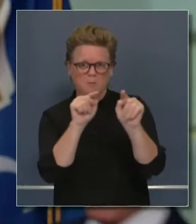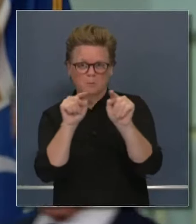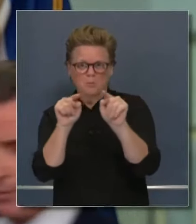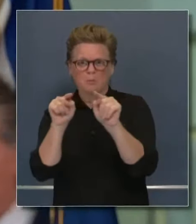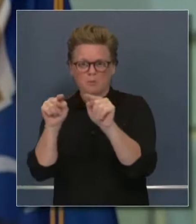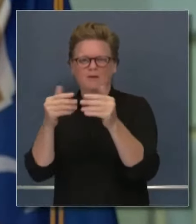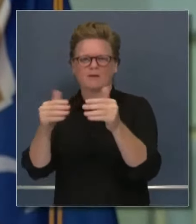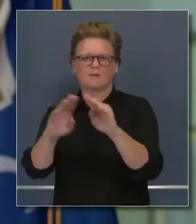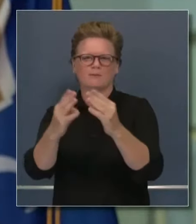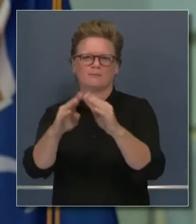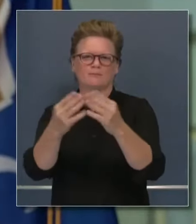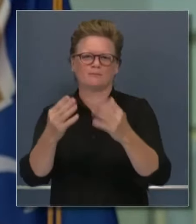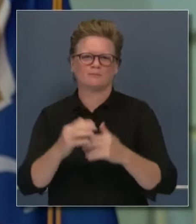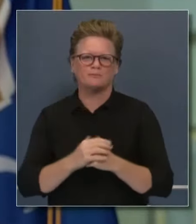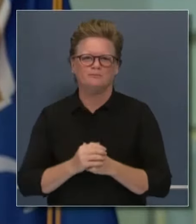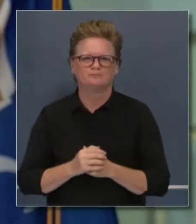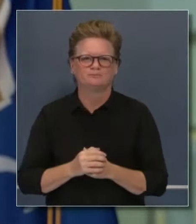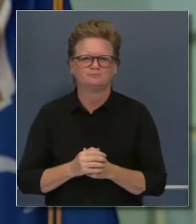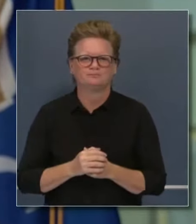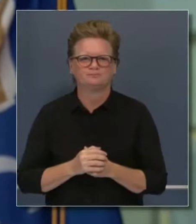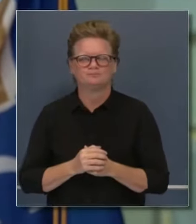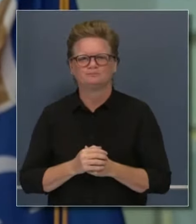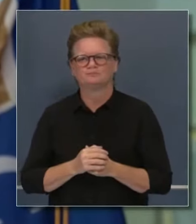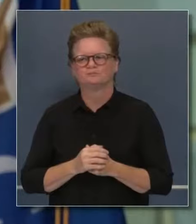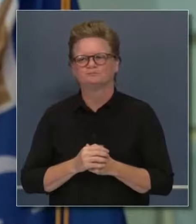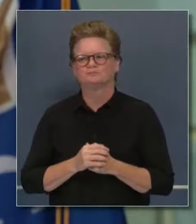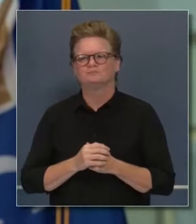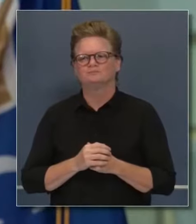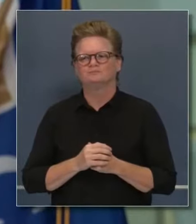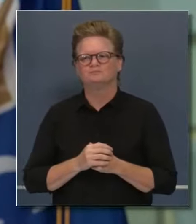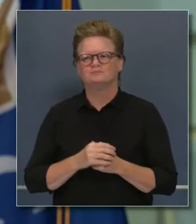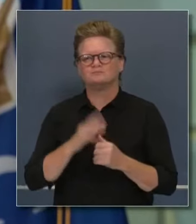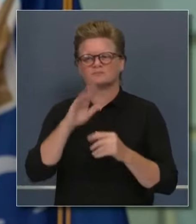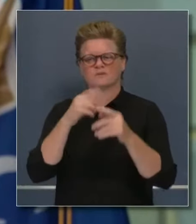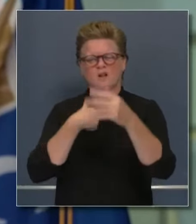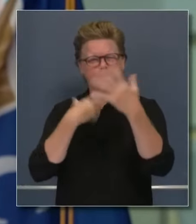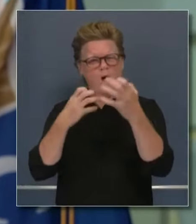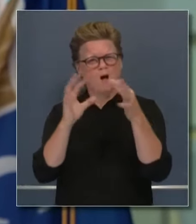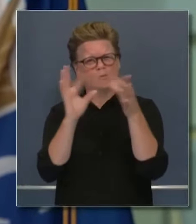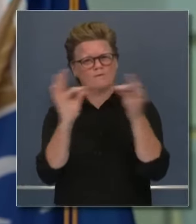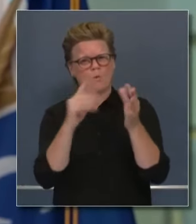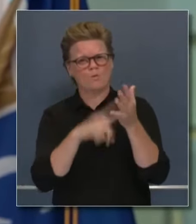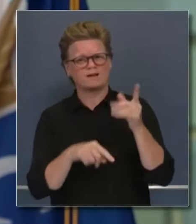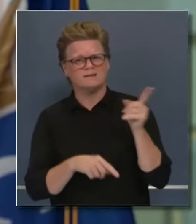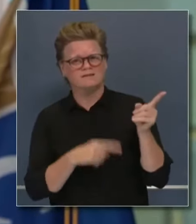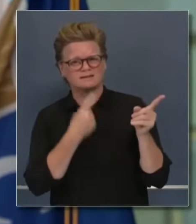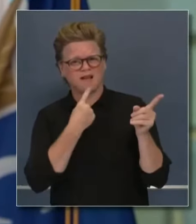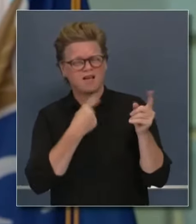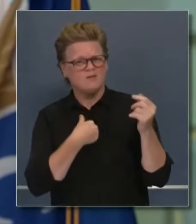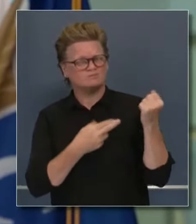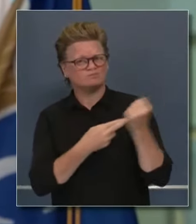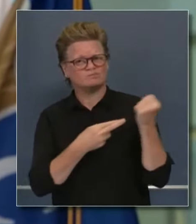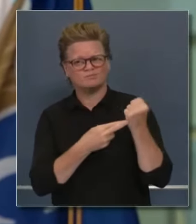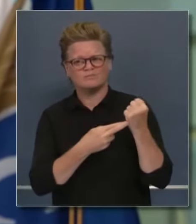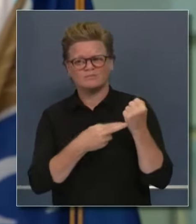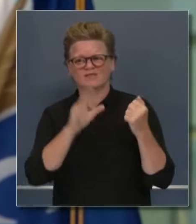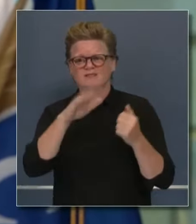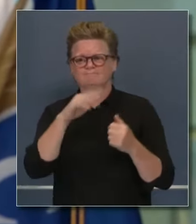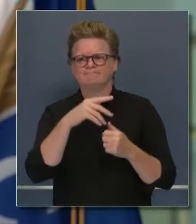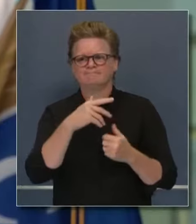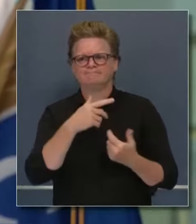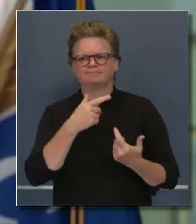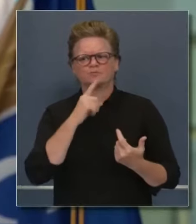It's a way just reinforcing, or let me, if I may, reinforce what Dr. Galley is saying. It's an iterative process, and again, one which we're